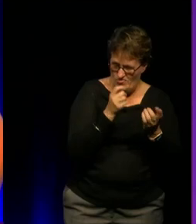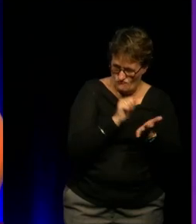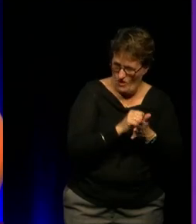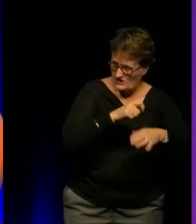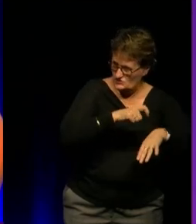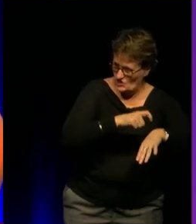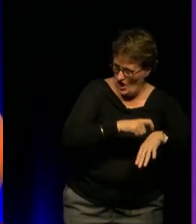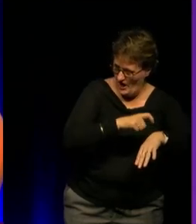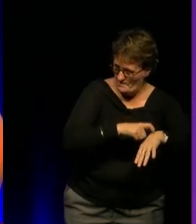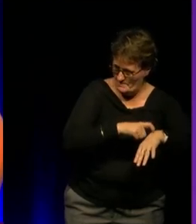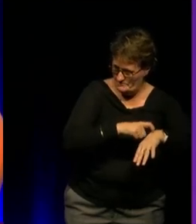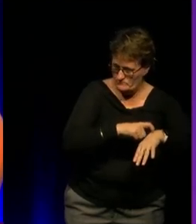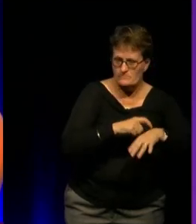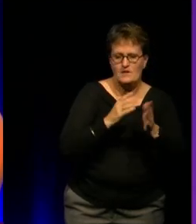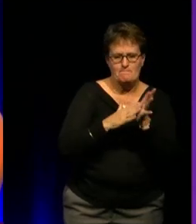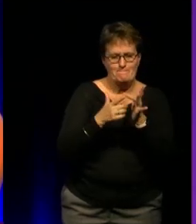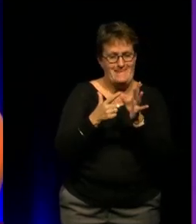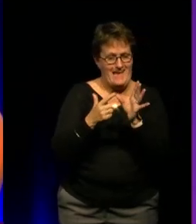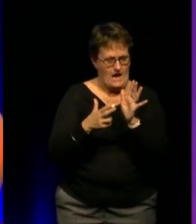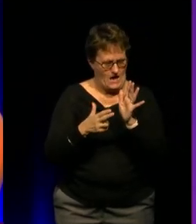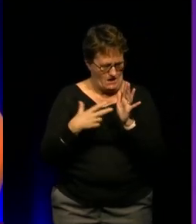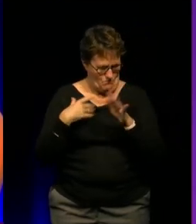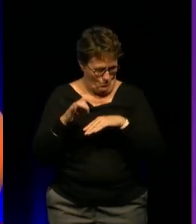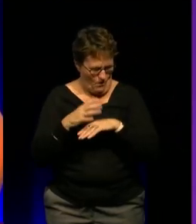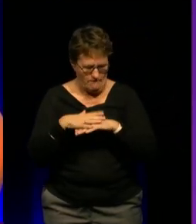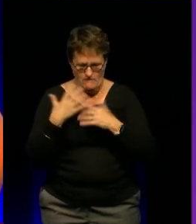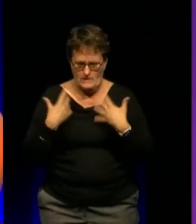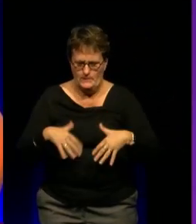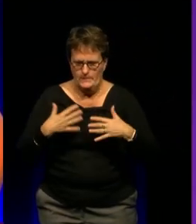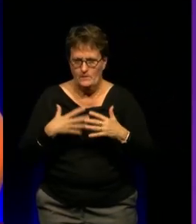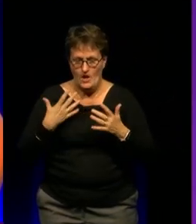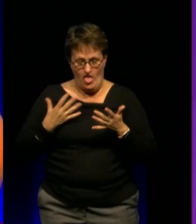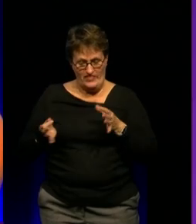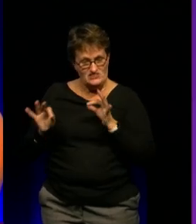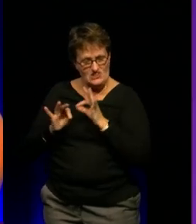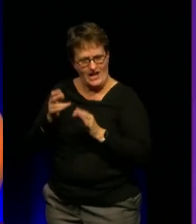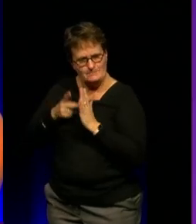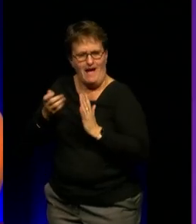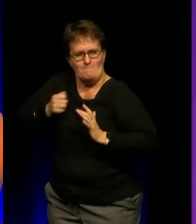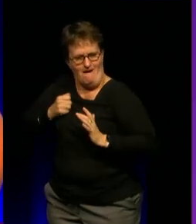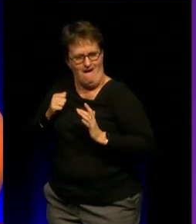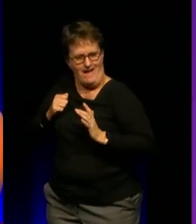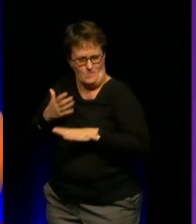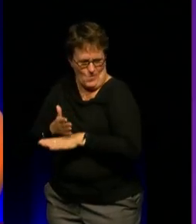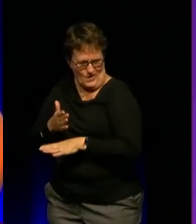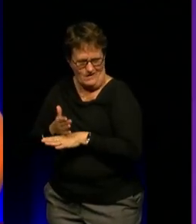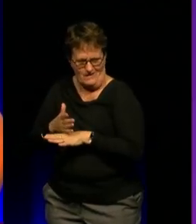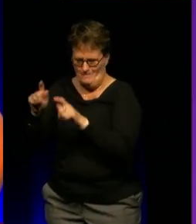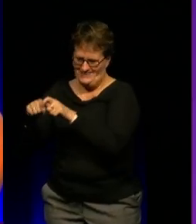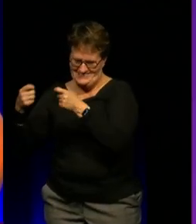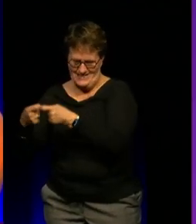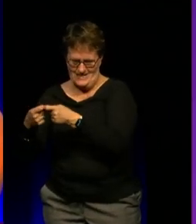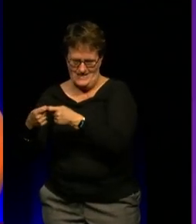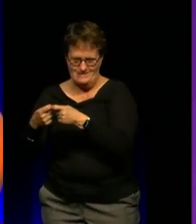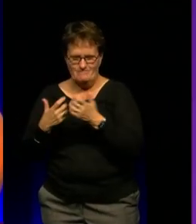product, Mia has been pivotal in, and then the science I've really led with Scott and the team And then on the commercial side,